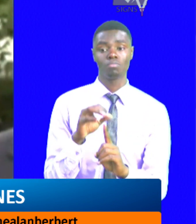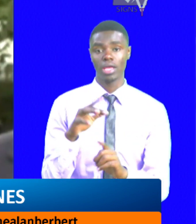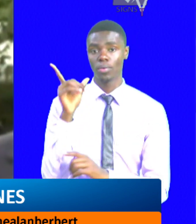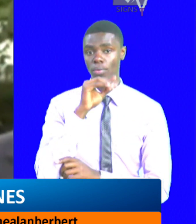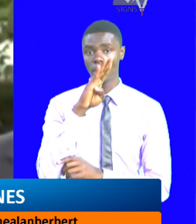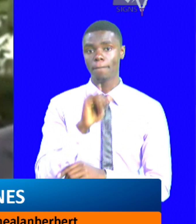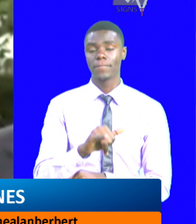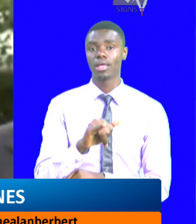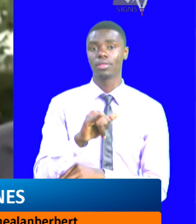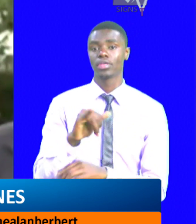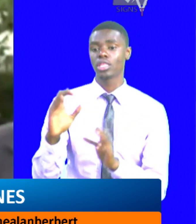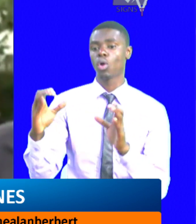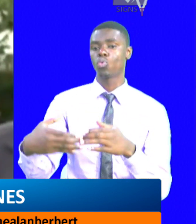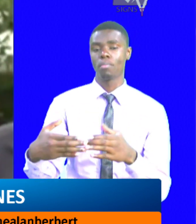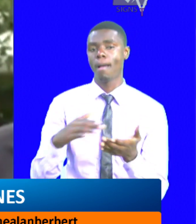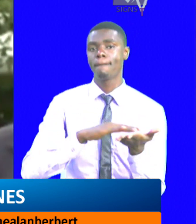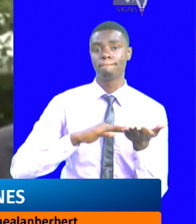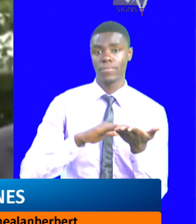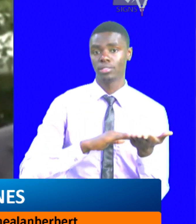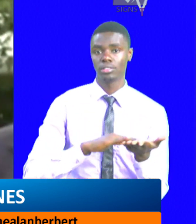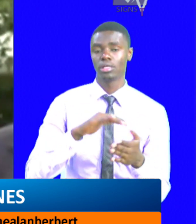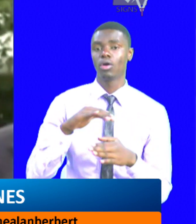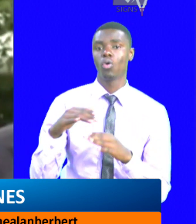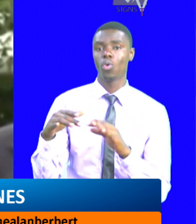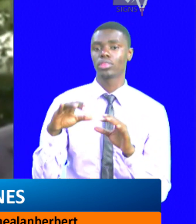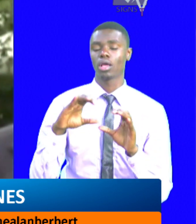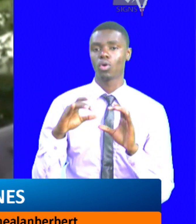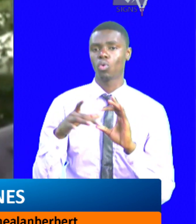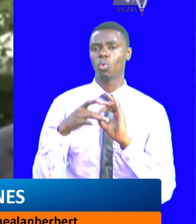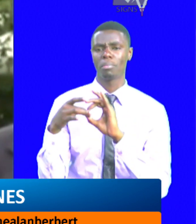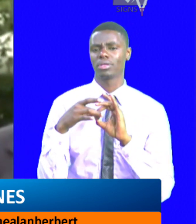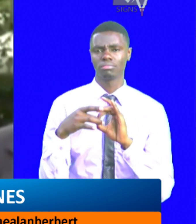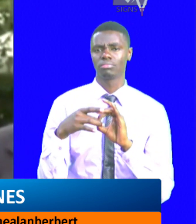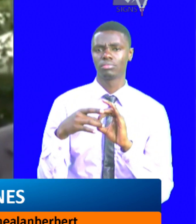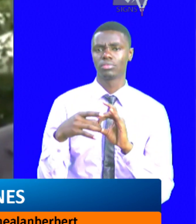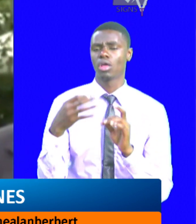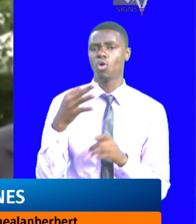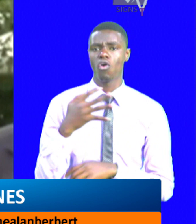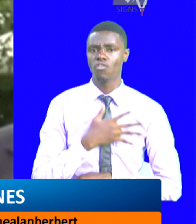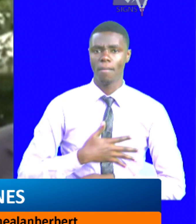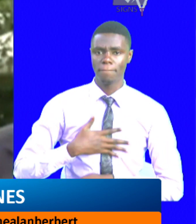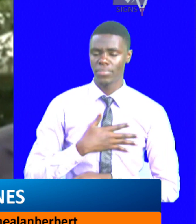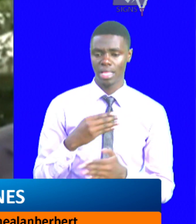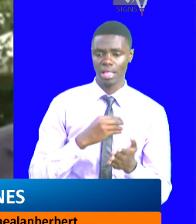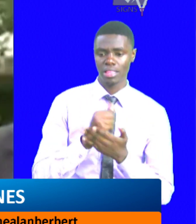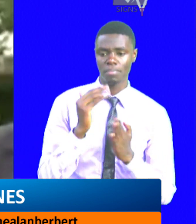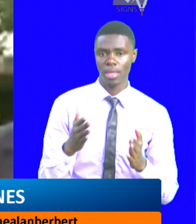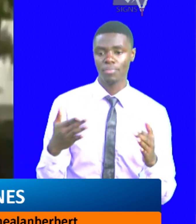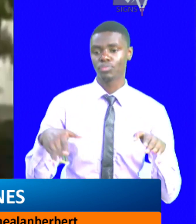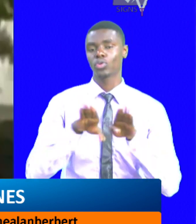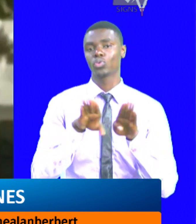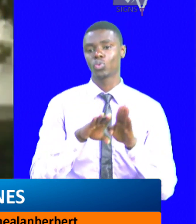the envoy's base corporate instincts of pleasing the buyer to close a